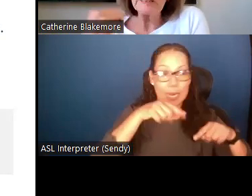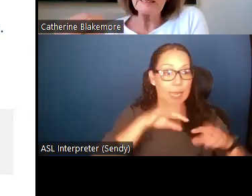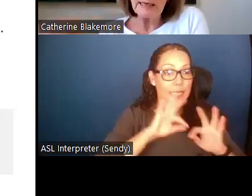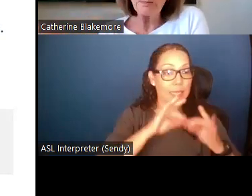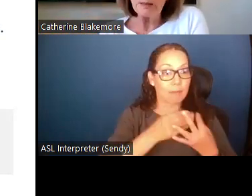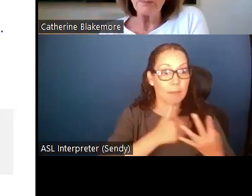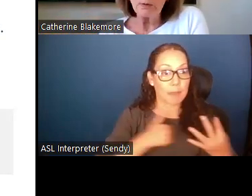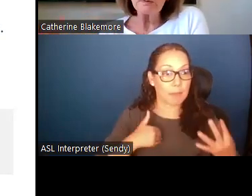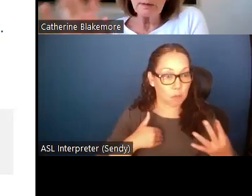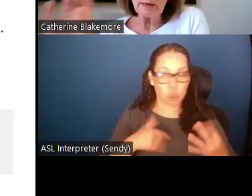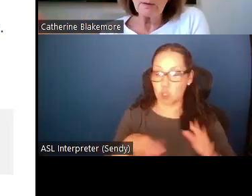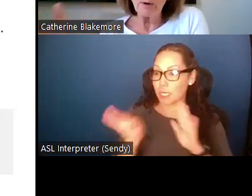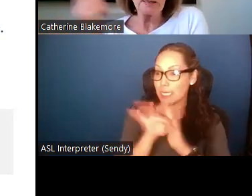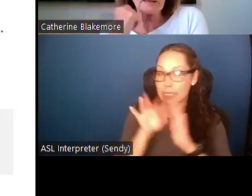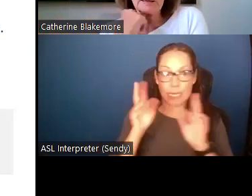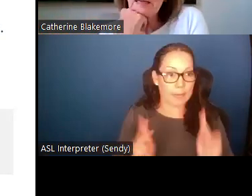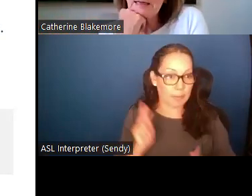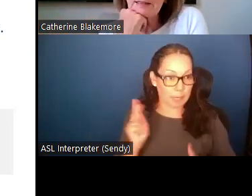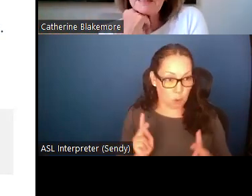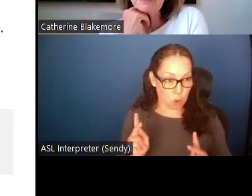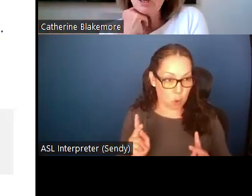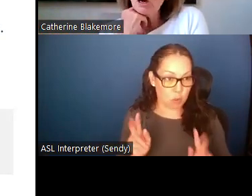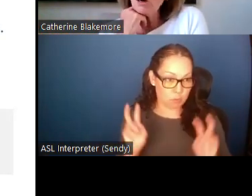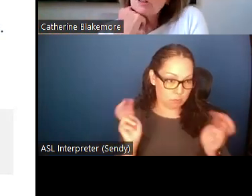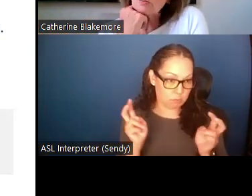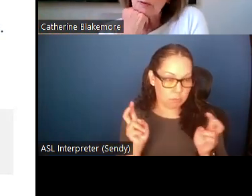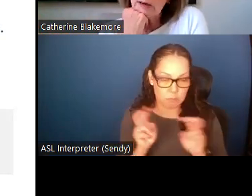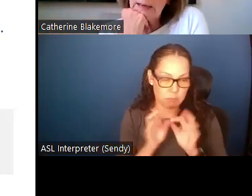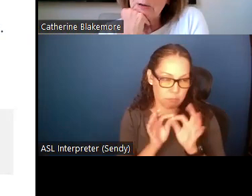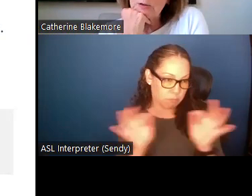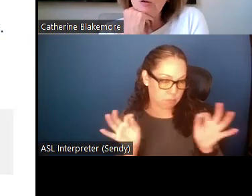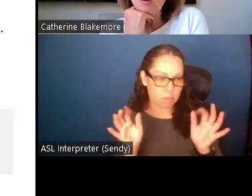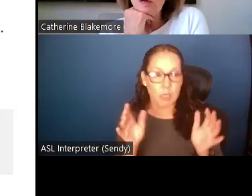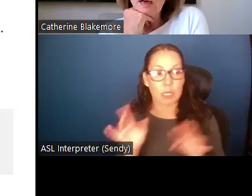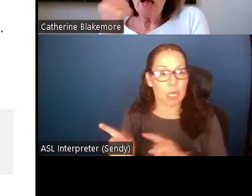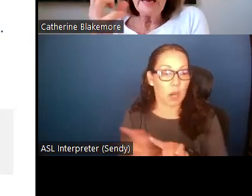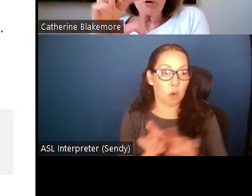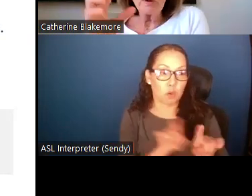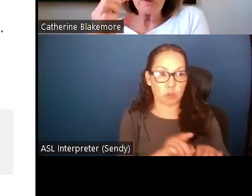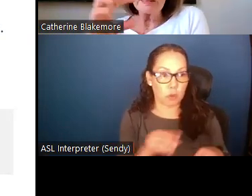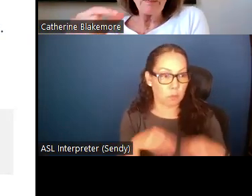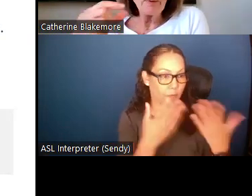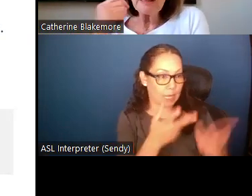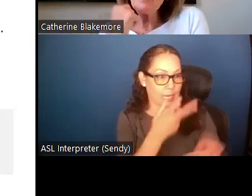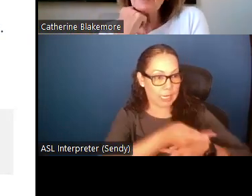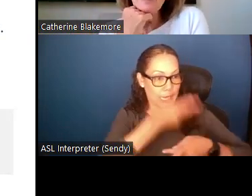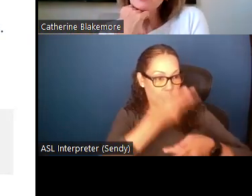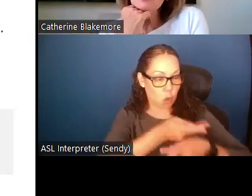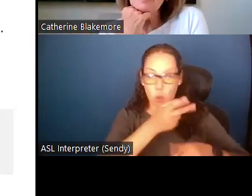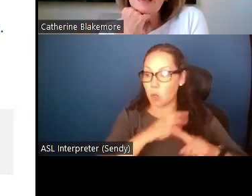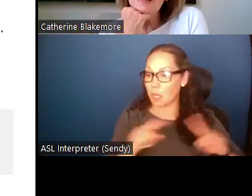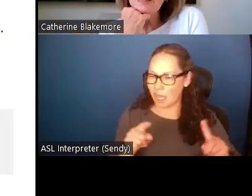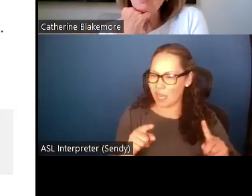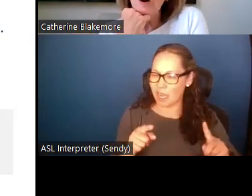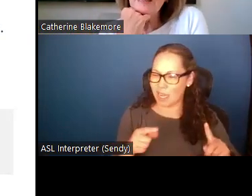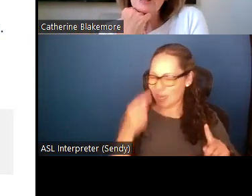or designated people in the broadest sense that are also providing care. So I agree with separating them, but I'm not sure